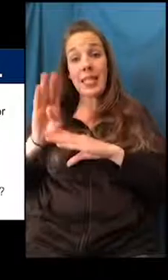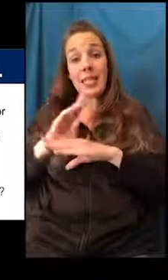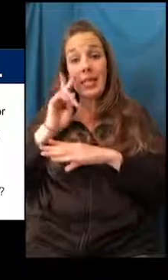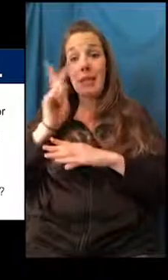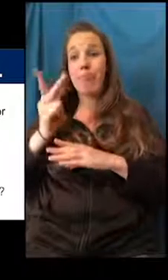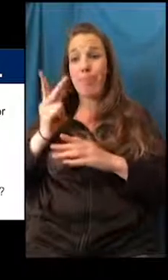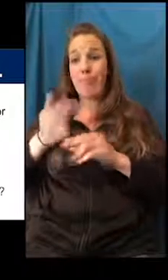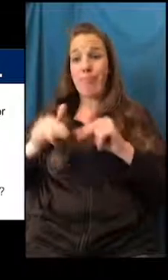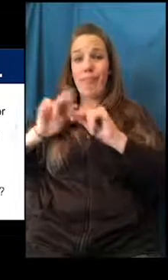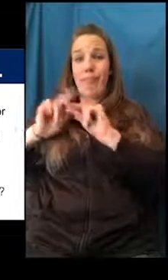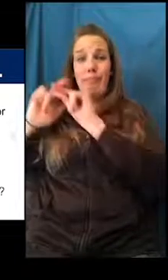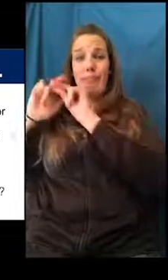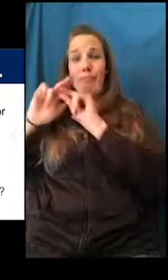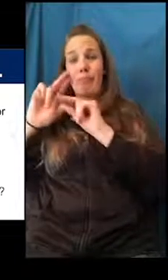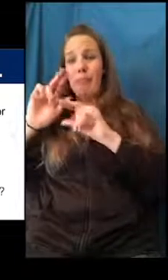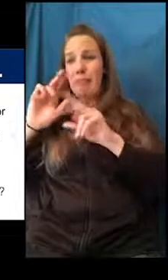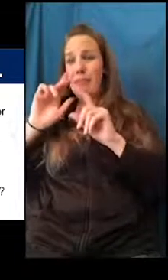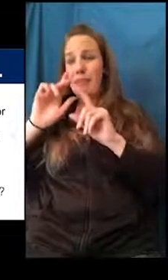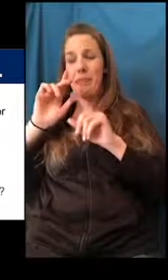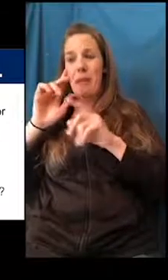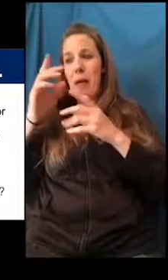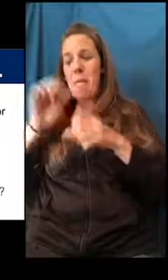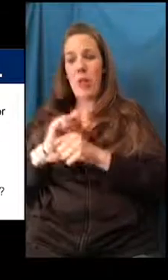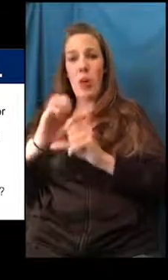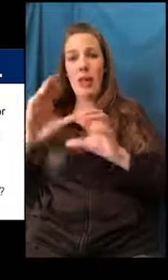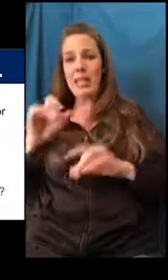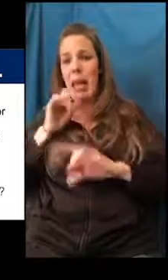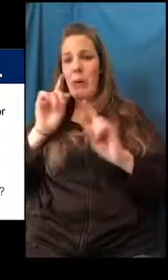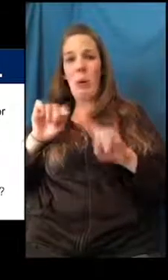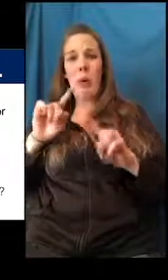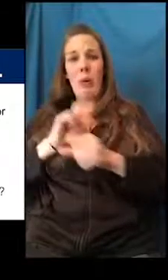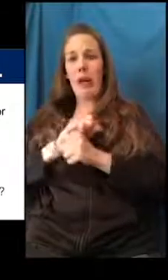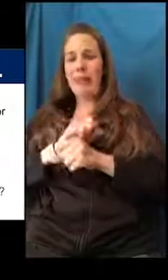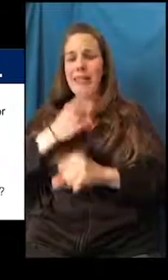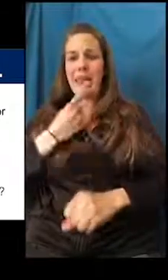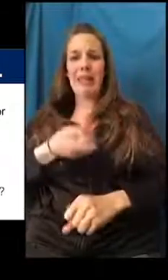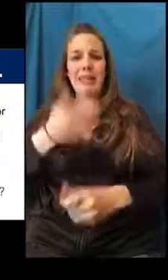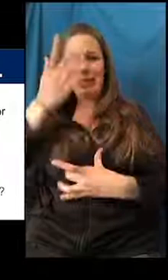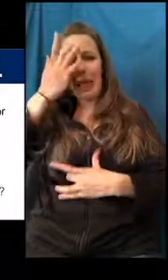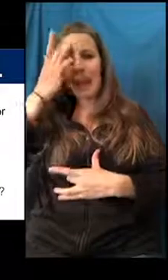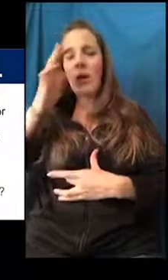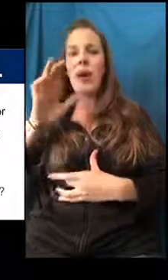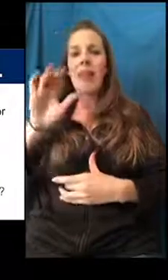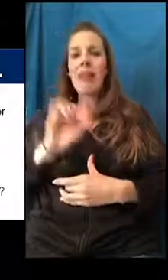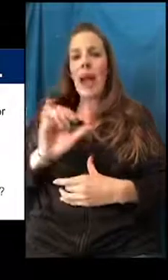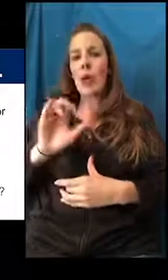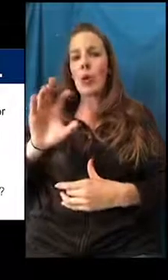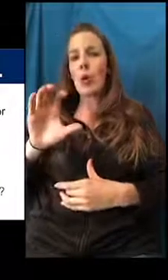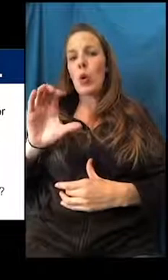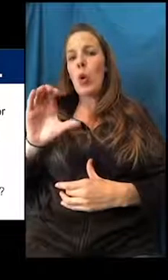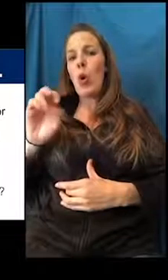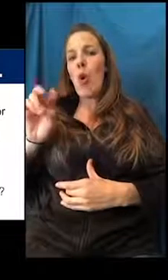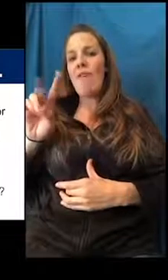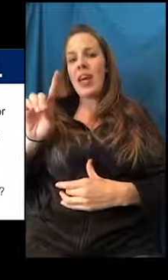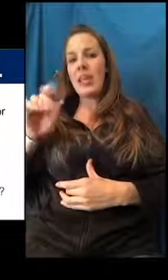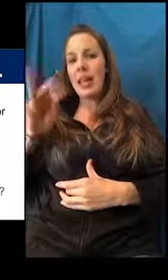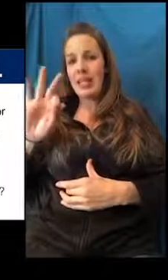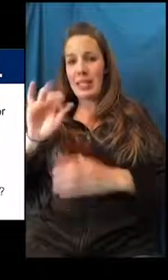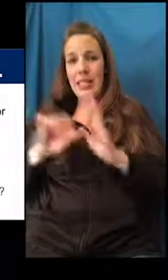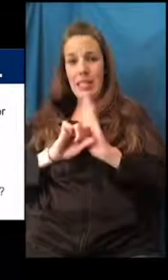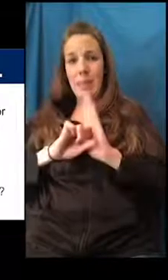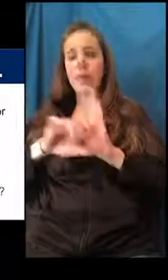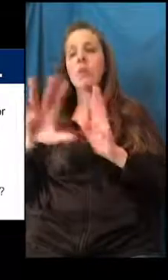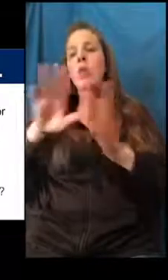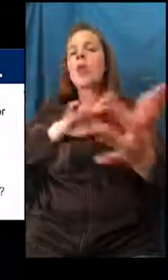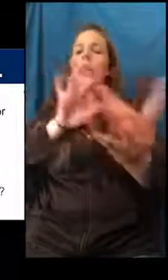reporting ill to work with COVID-19-like symptoms, we would ask that you either reach out to public health or